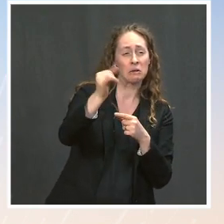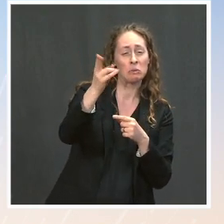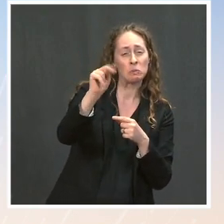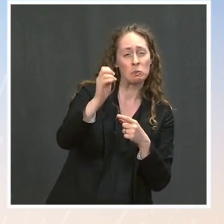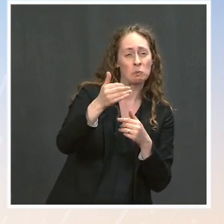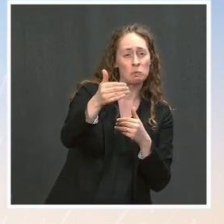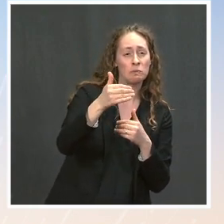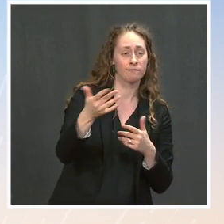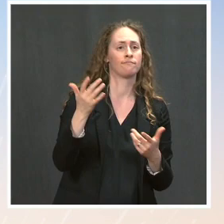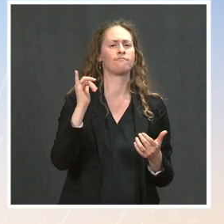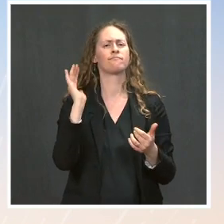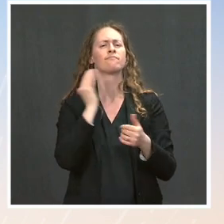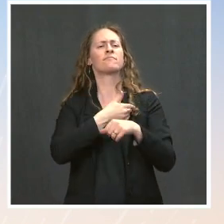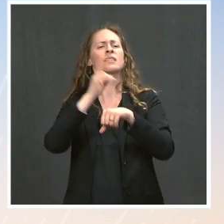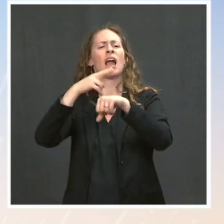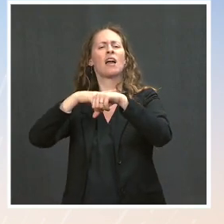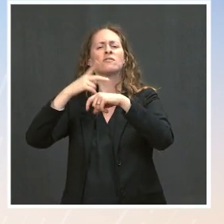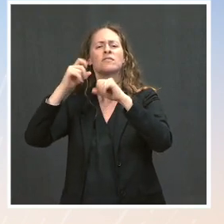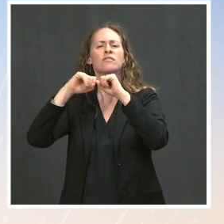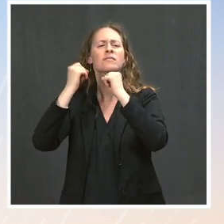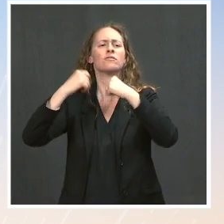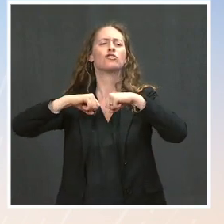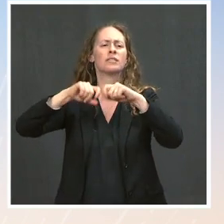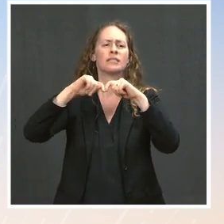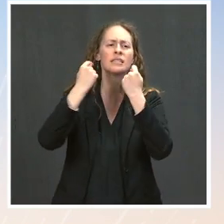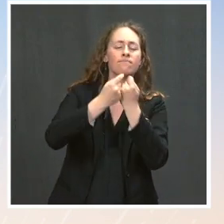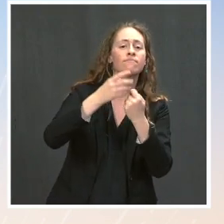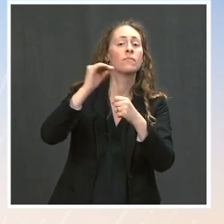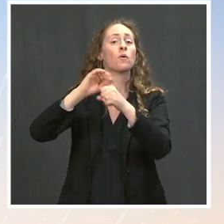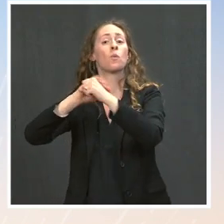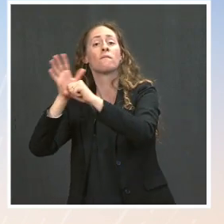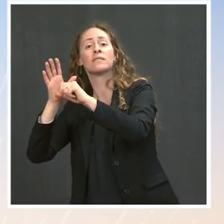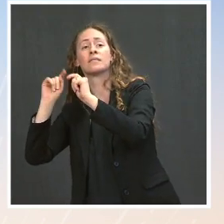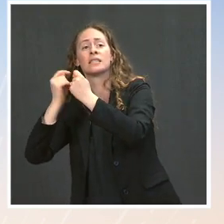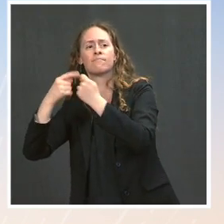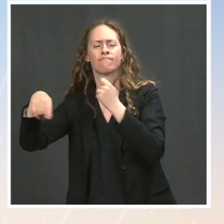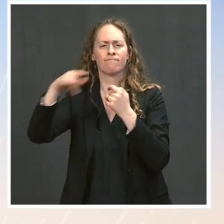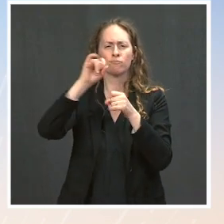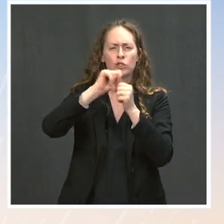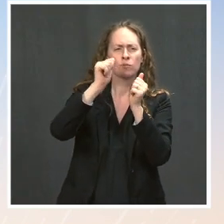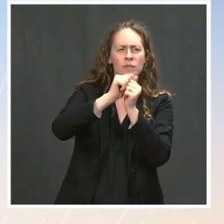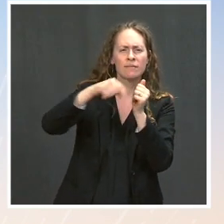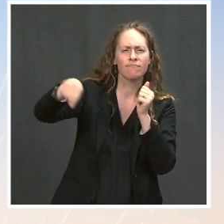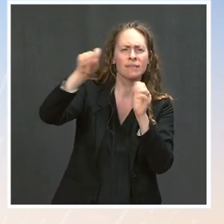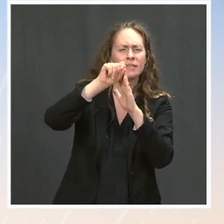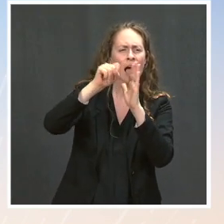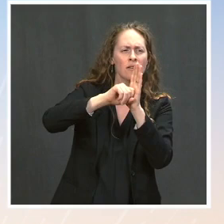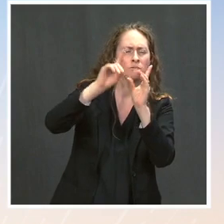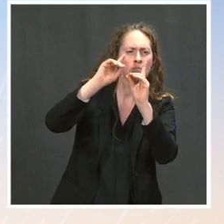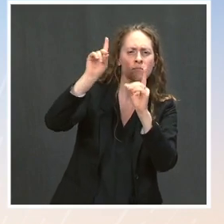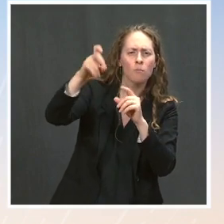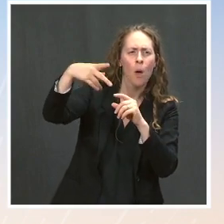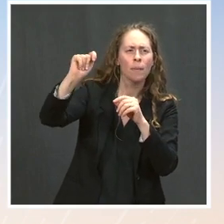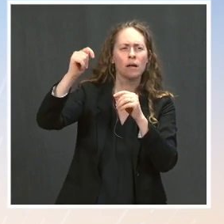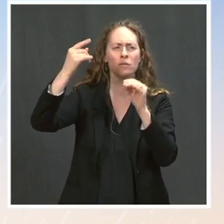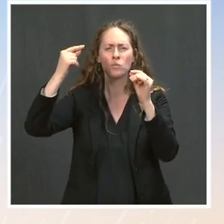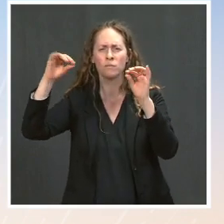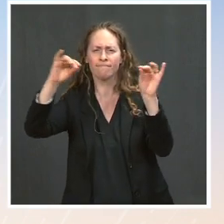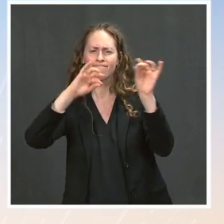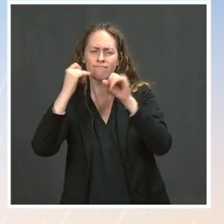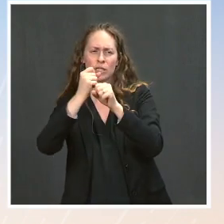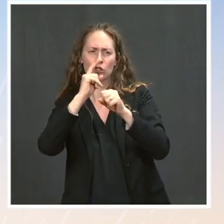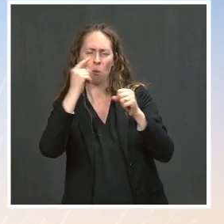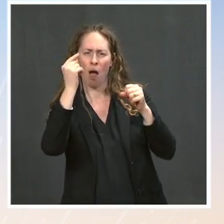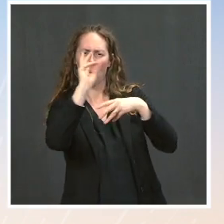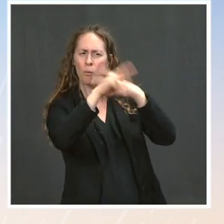our COVID team, working with the State Department and others, we're going to assess a range of requests, a range of needs around the world. But that's the timeline, just to give